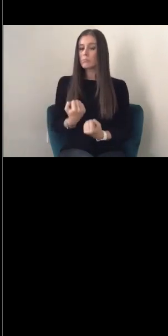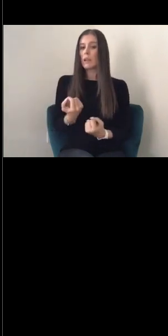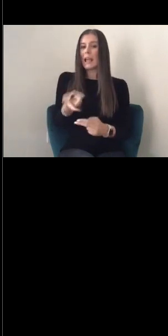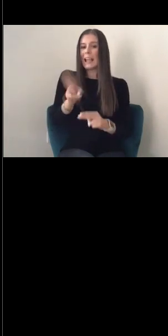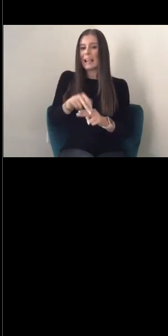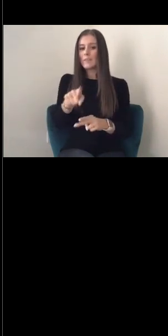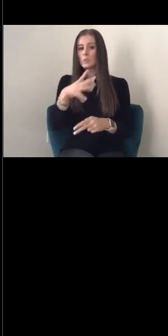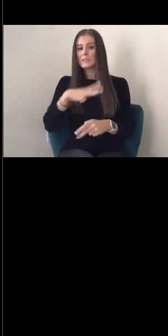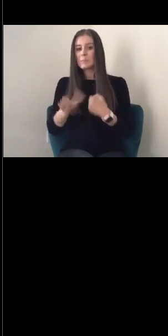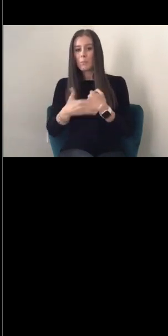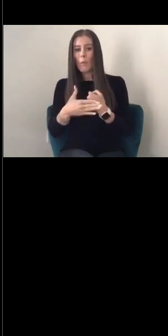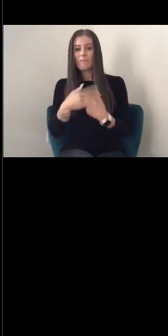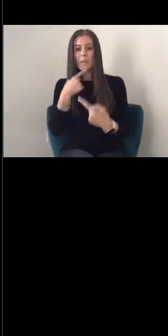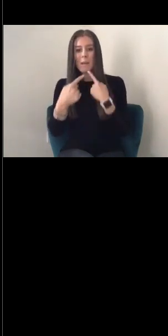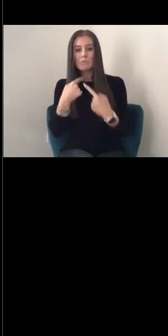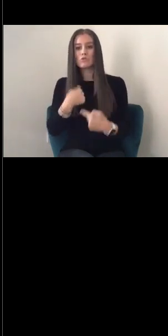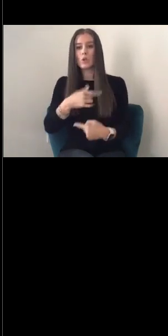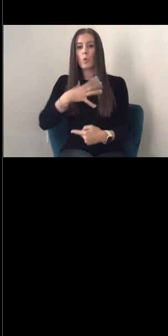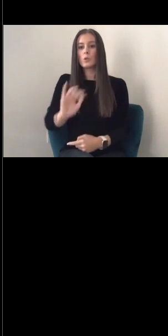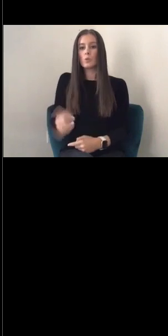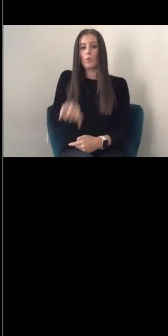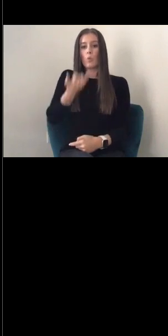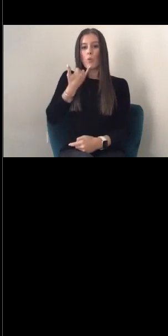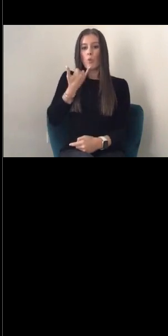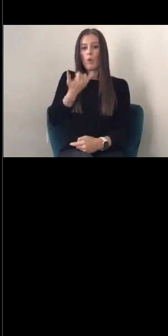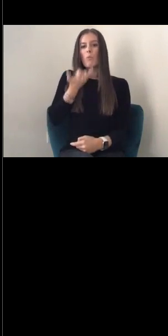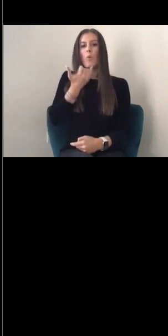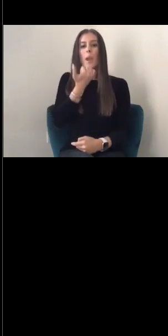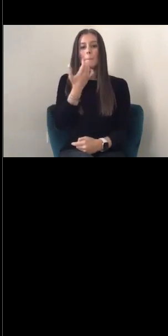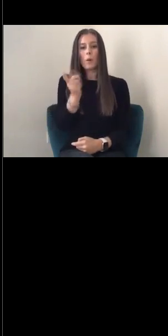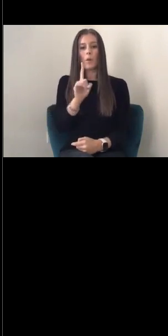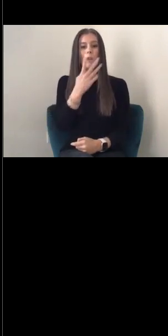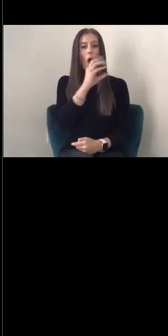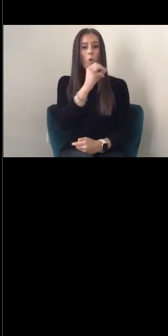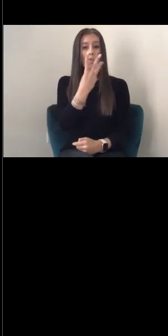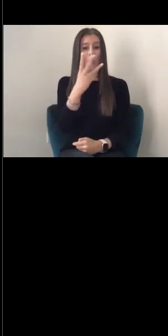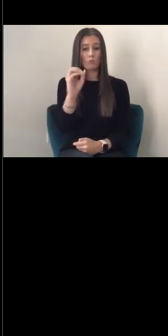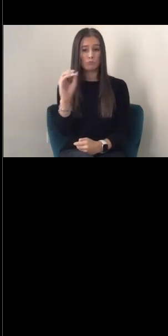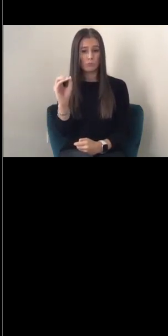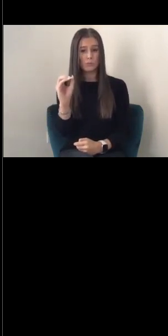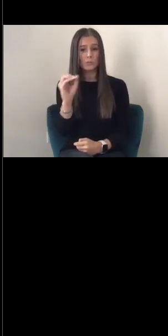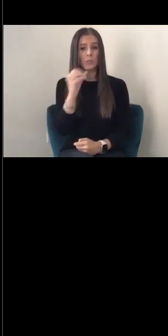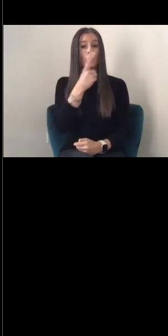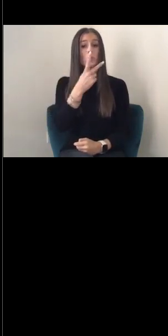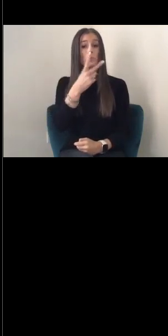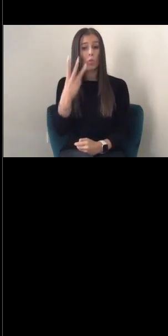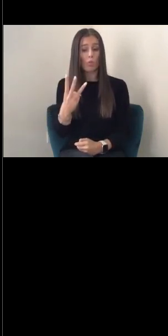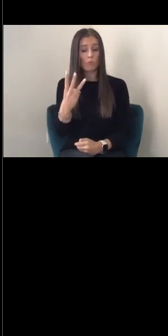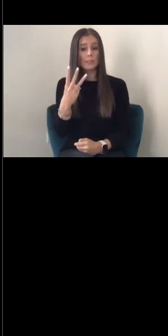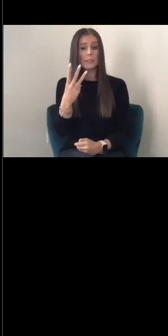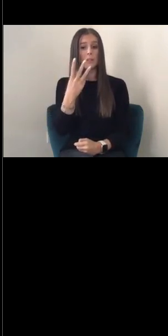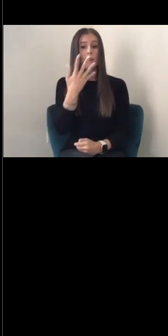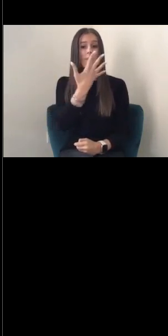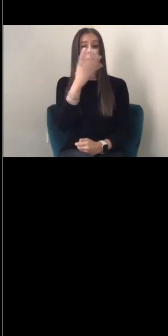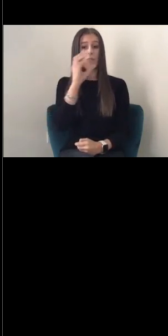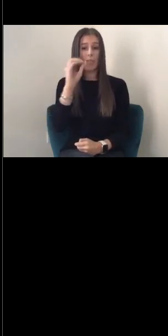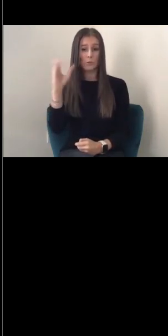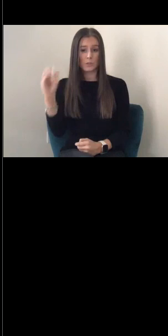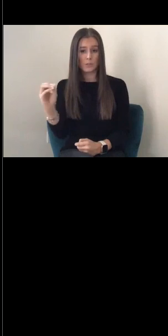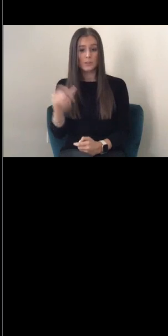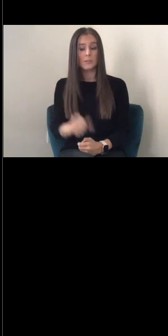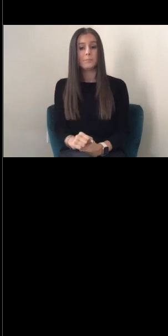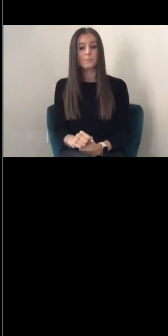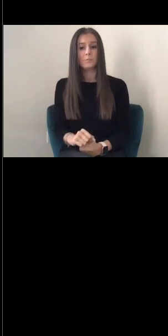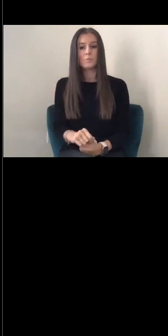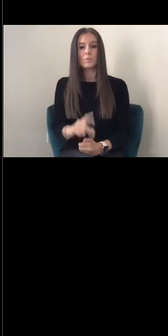feel free to give us a call to discuss it on 0300 123 5000.